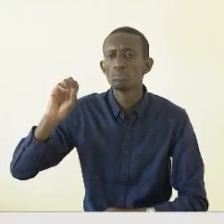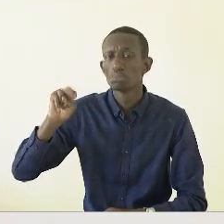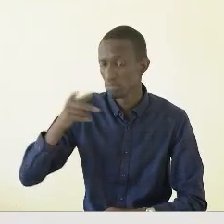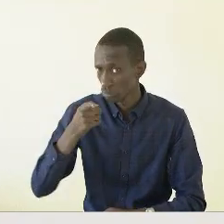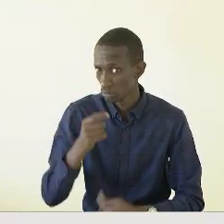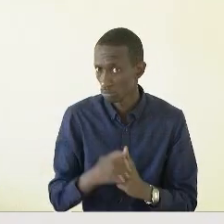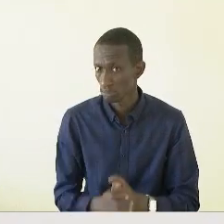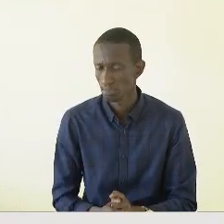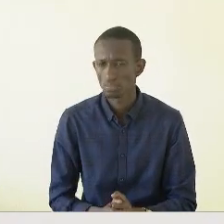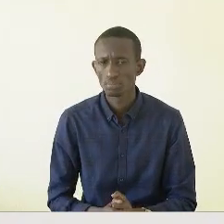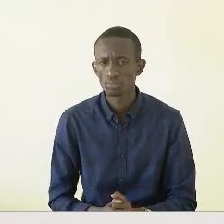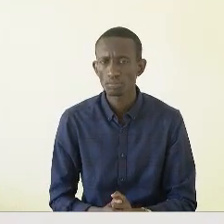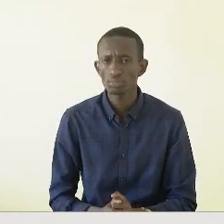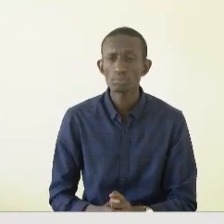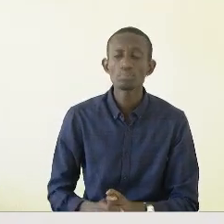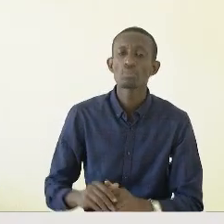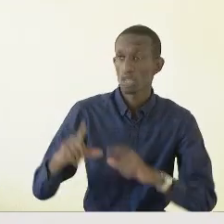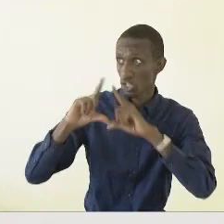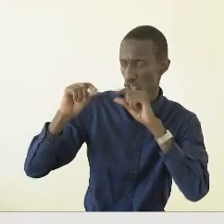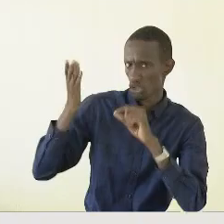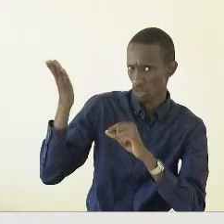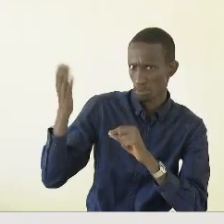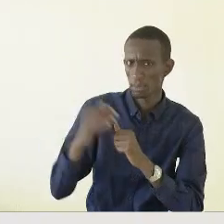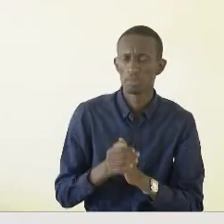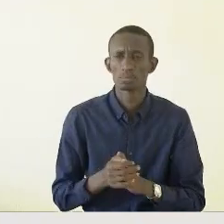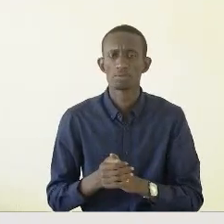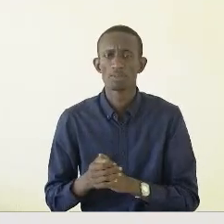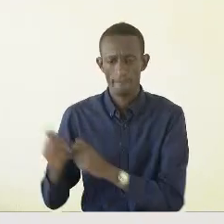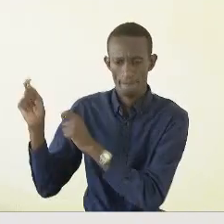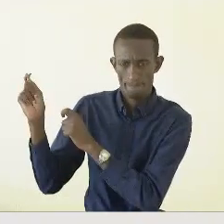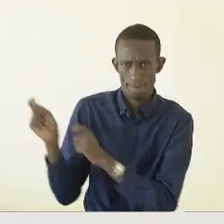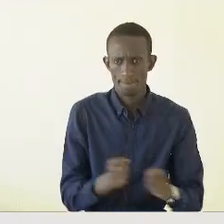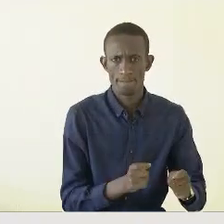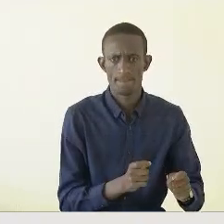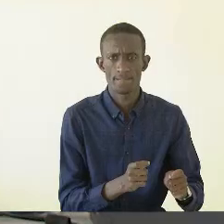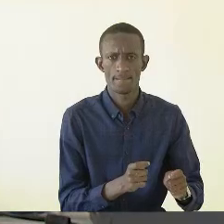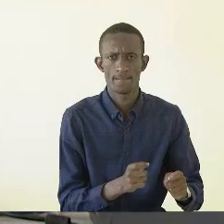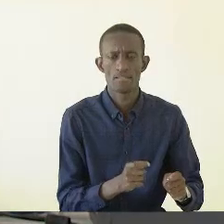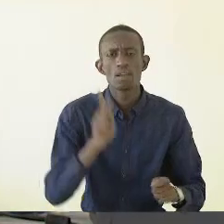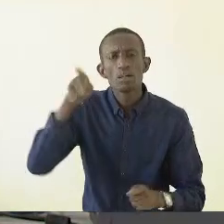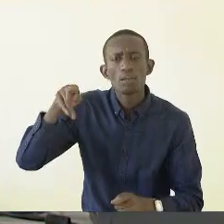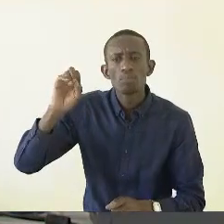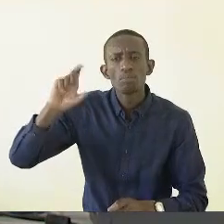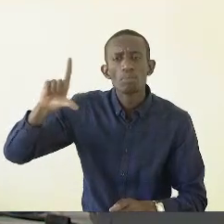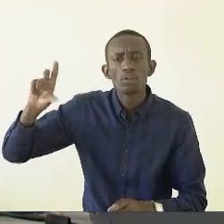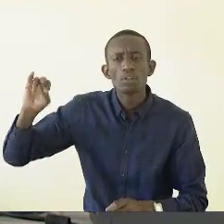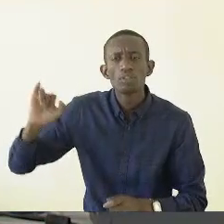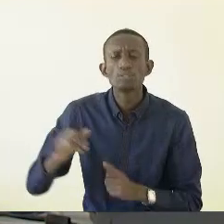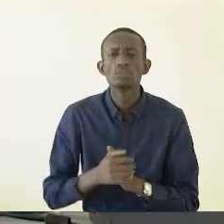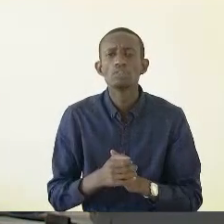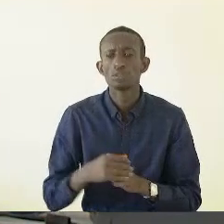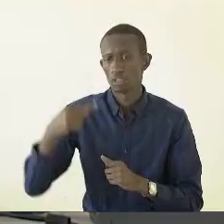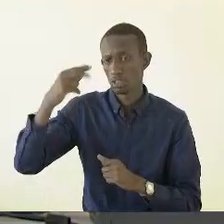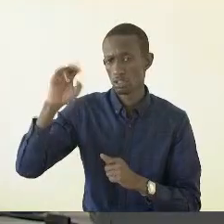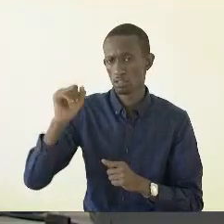Excellent. Pollination is the transfer of pollen grains from anthers of the stamen to the stigma